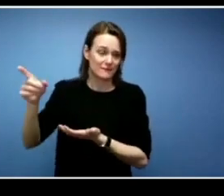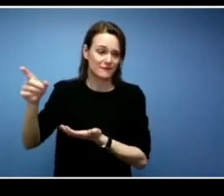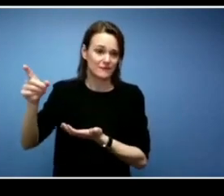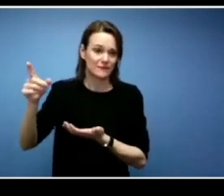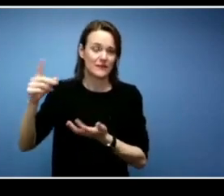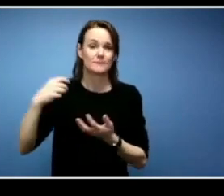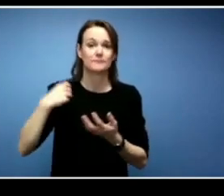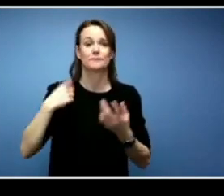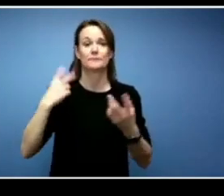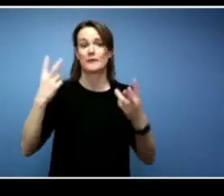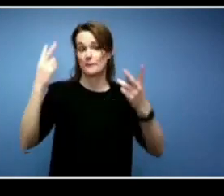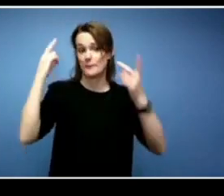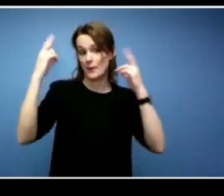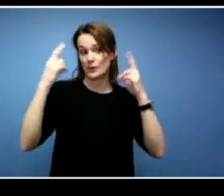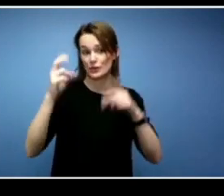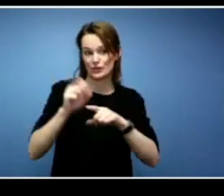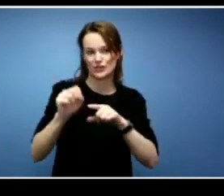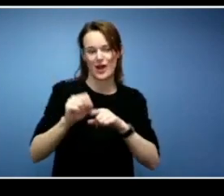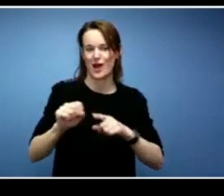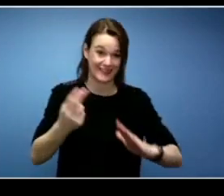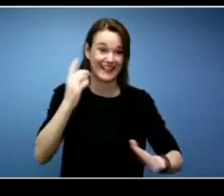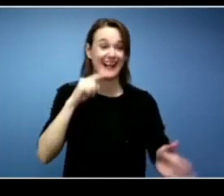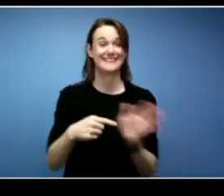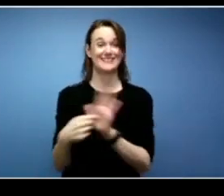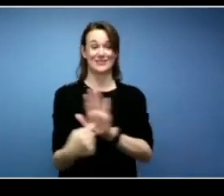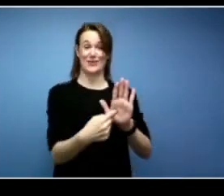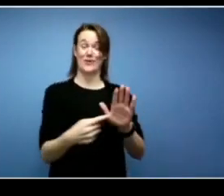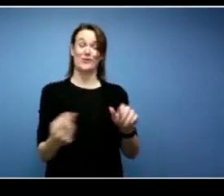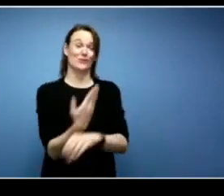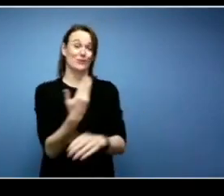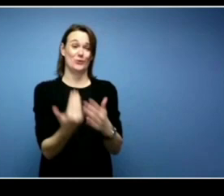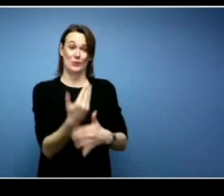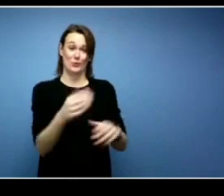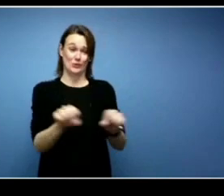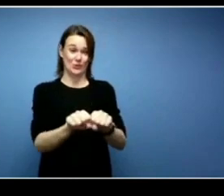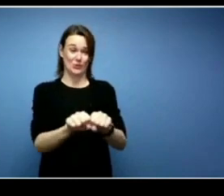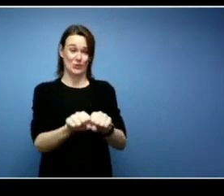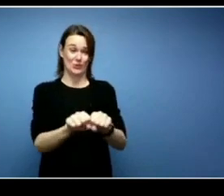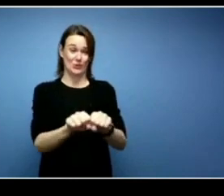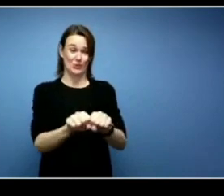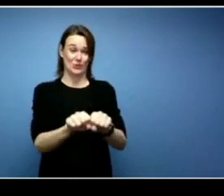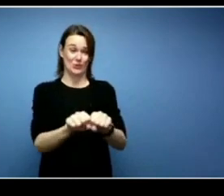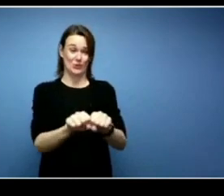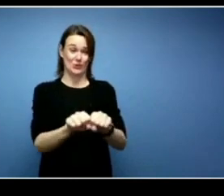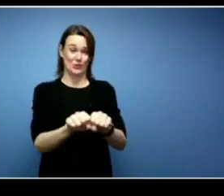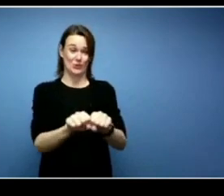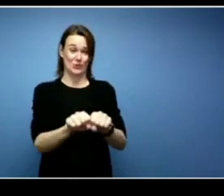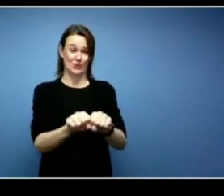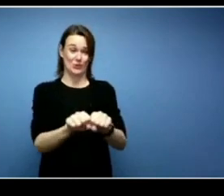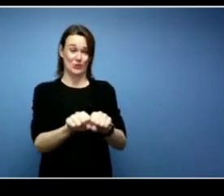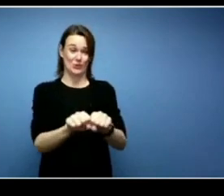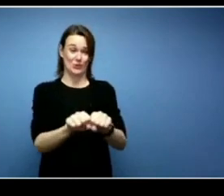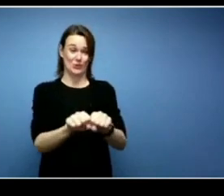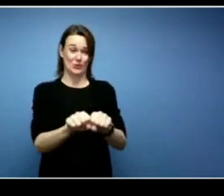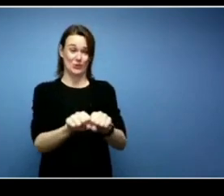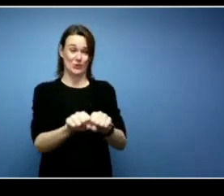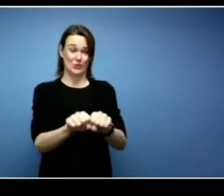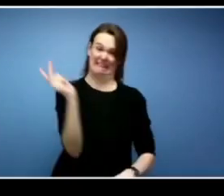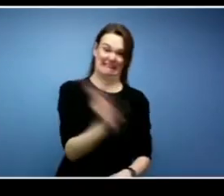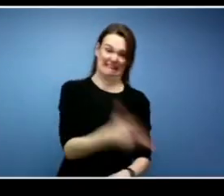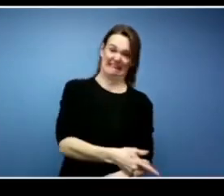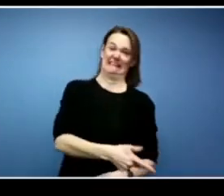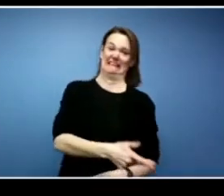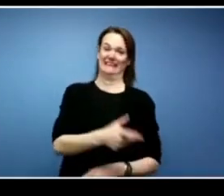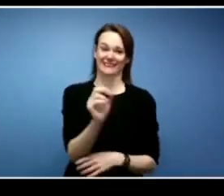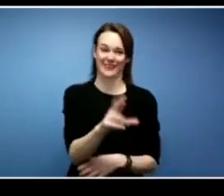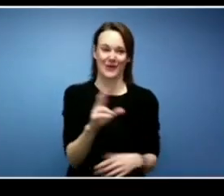place of truth. They tell you if it's whack, if it's good or not, right? So just friends, family, everyone around me, I think, has been a mentor. I